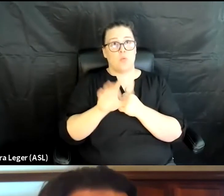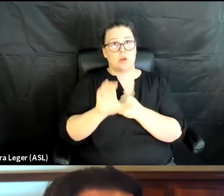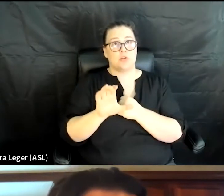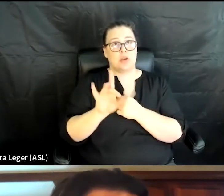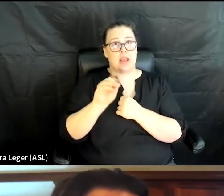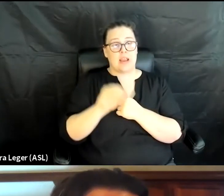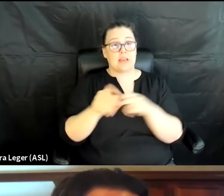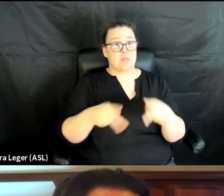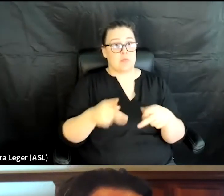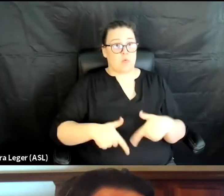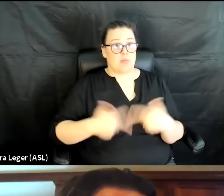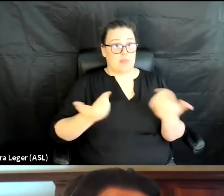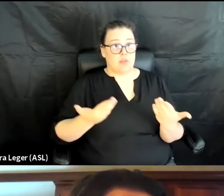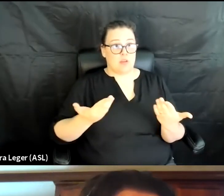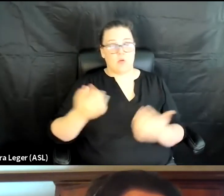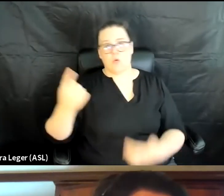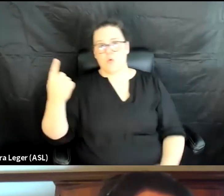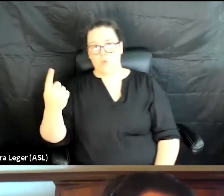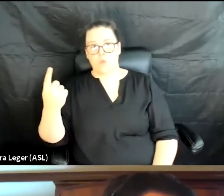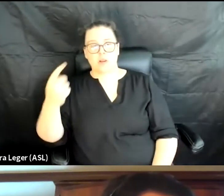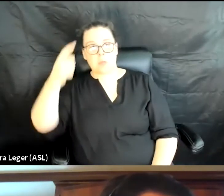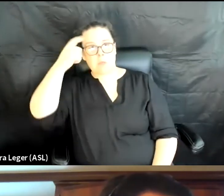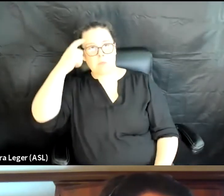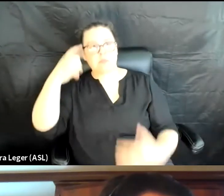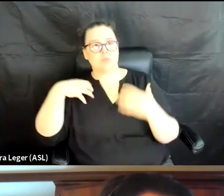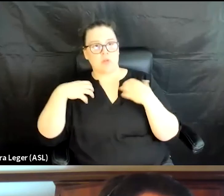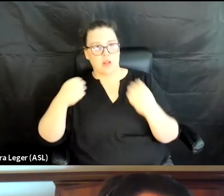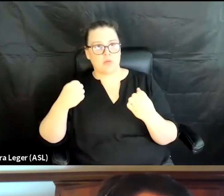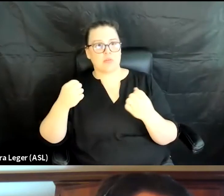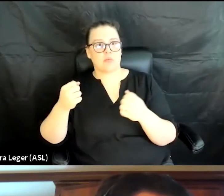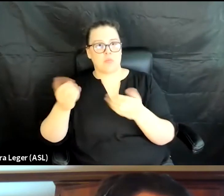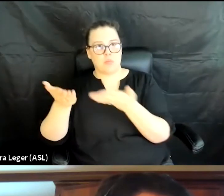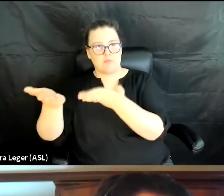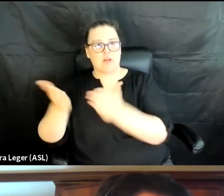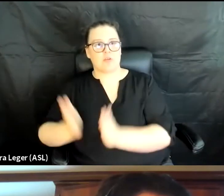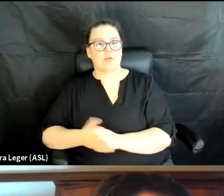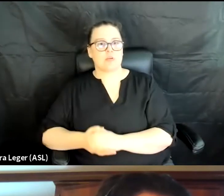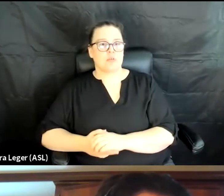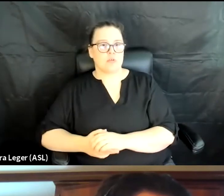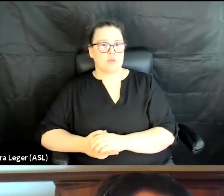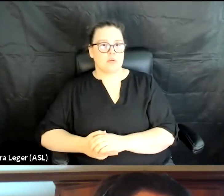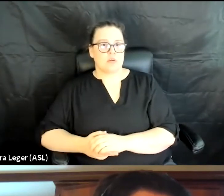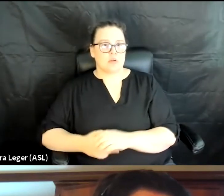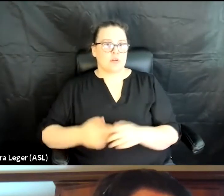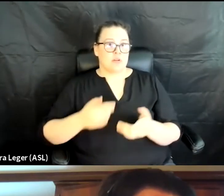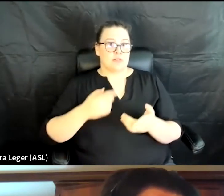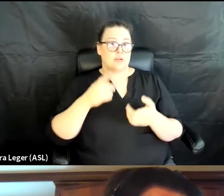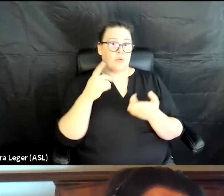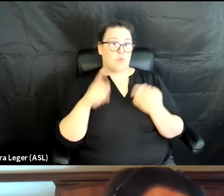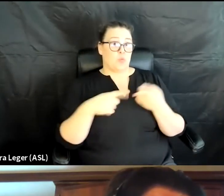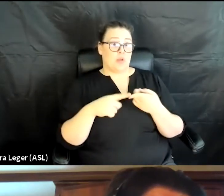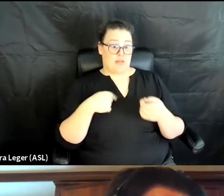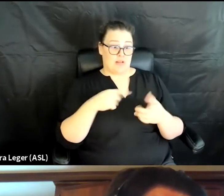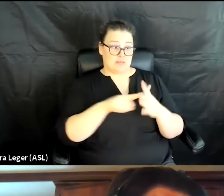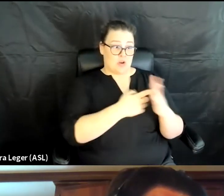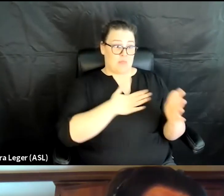180 residents, there's one mental health providers. And when I started my talk, I said we was the best resource. So that makes us like